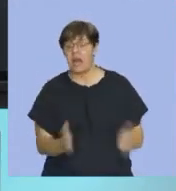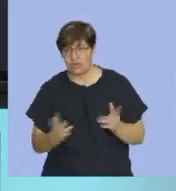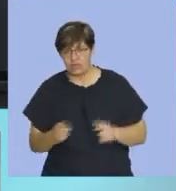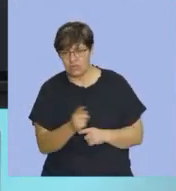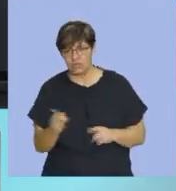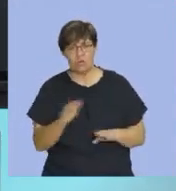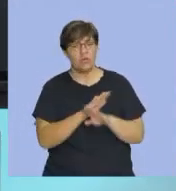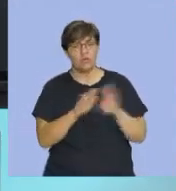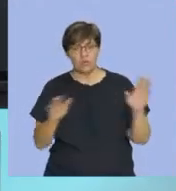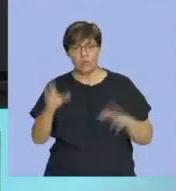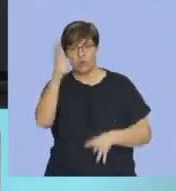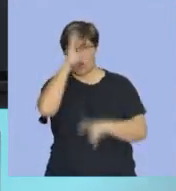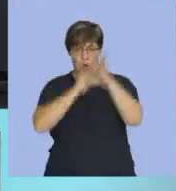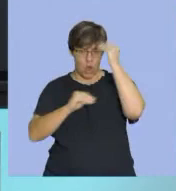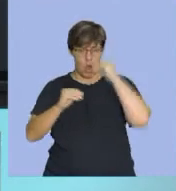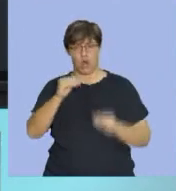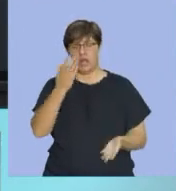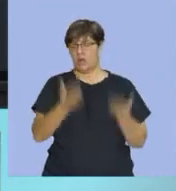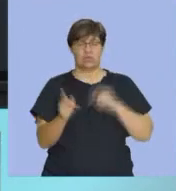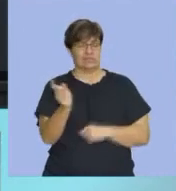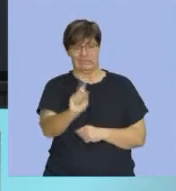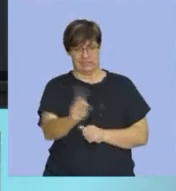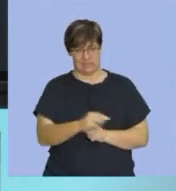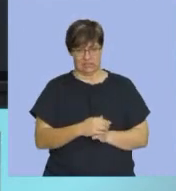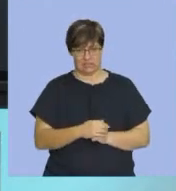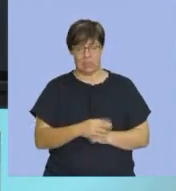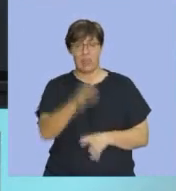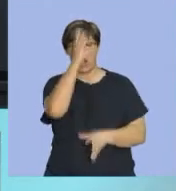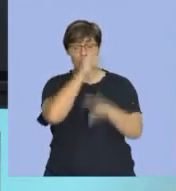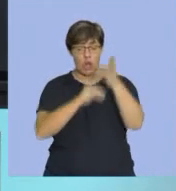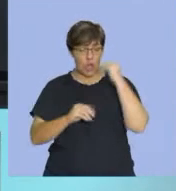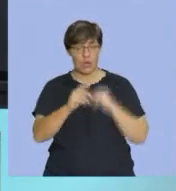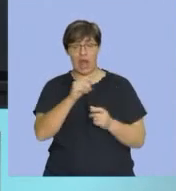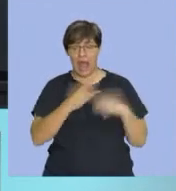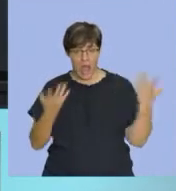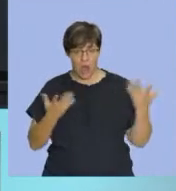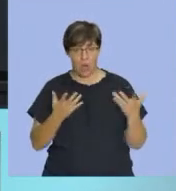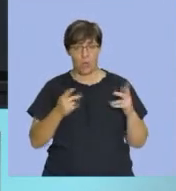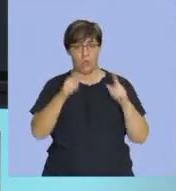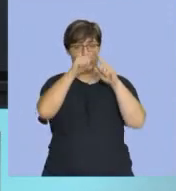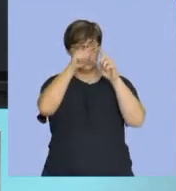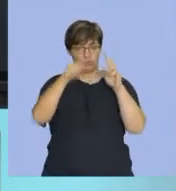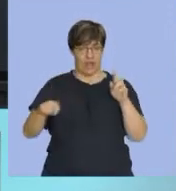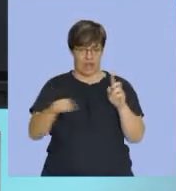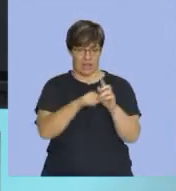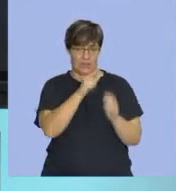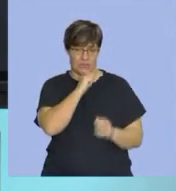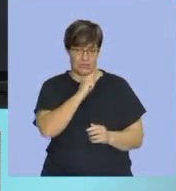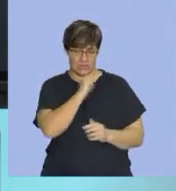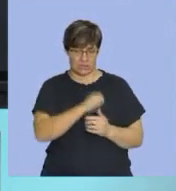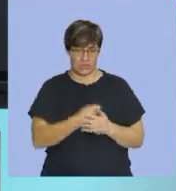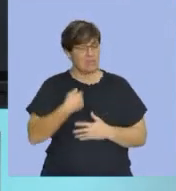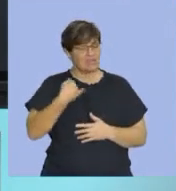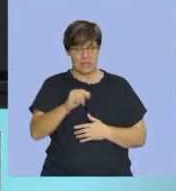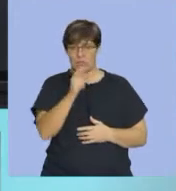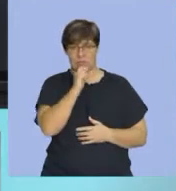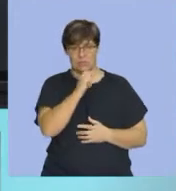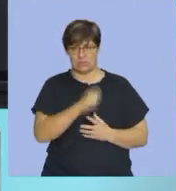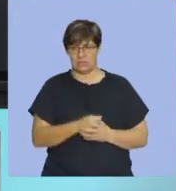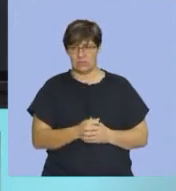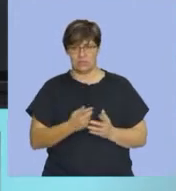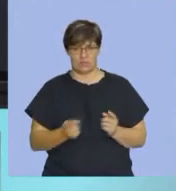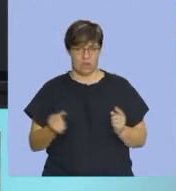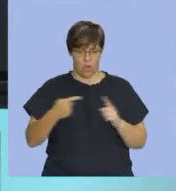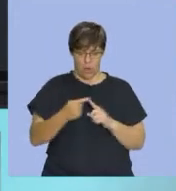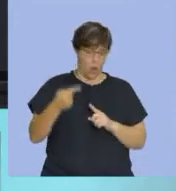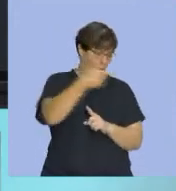you. Don't learn the equations. Learn how to use the triangle. I still do that. I still go,